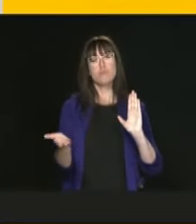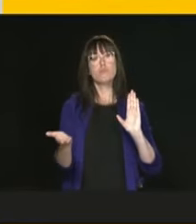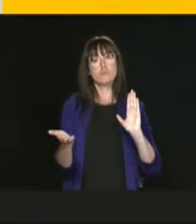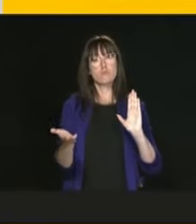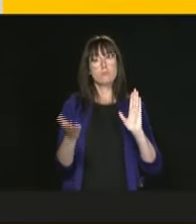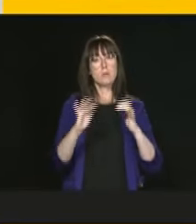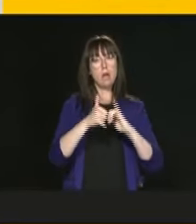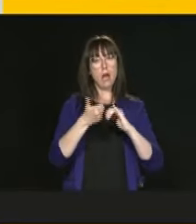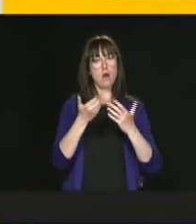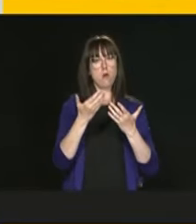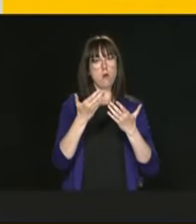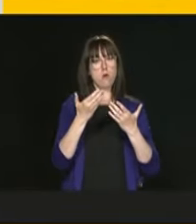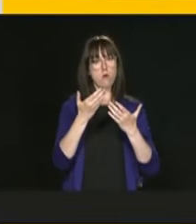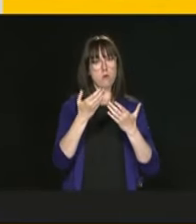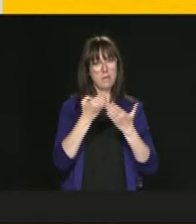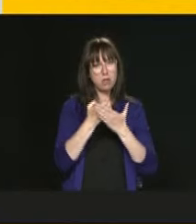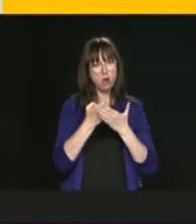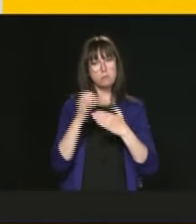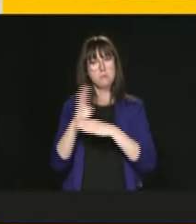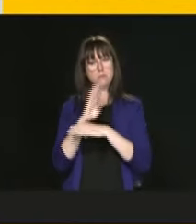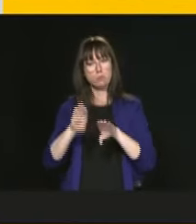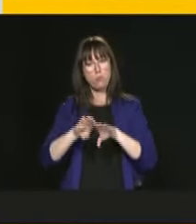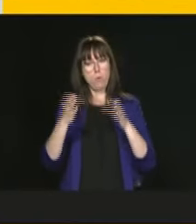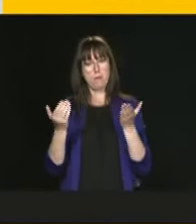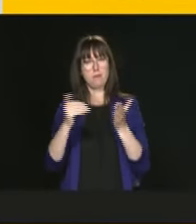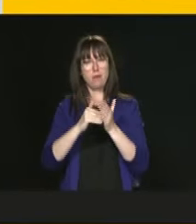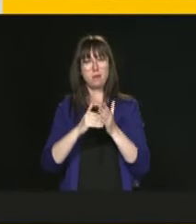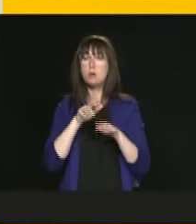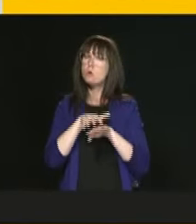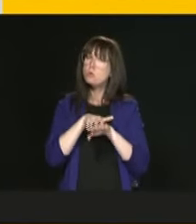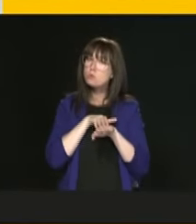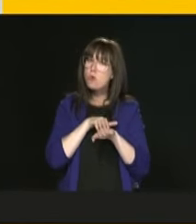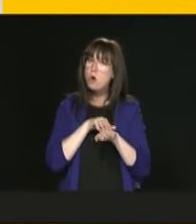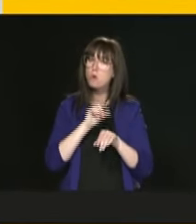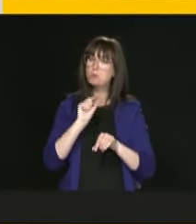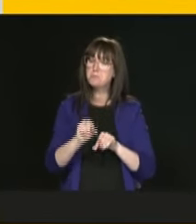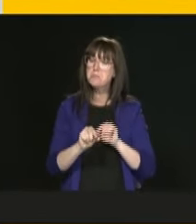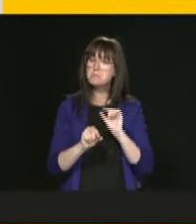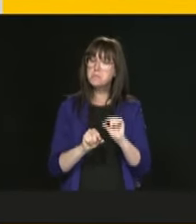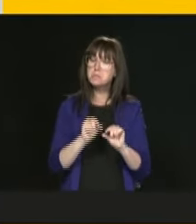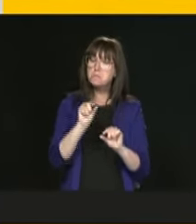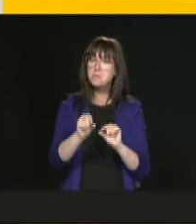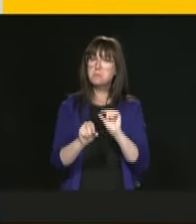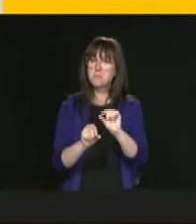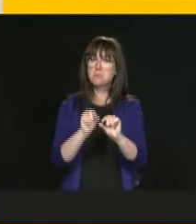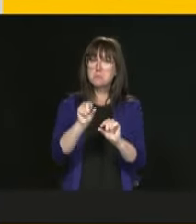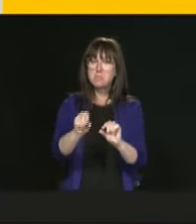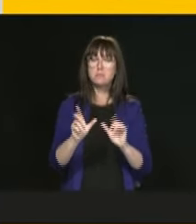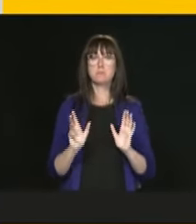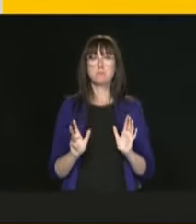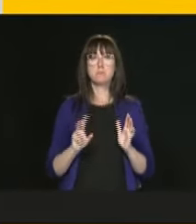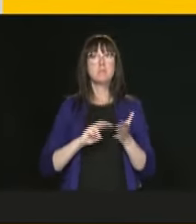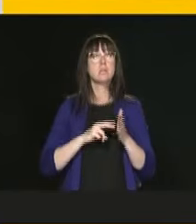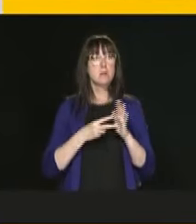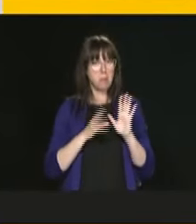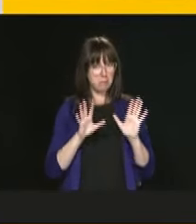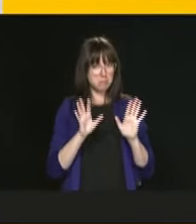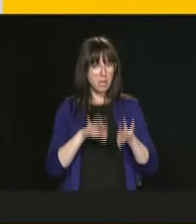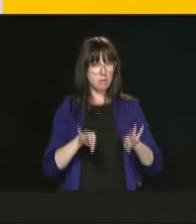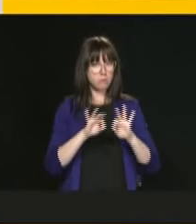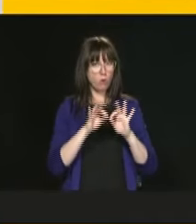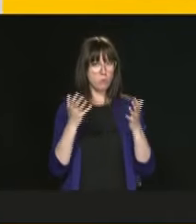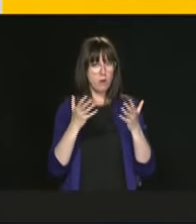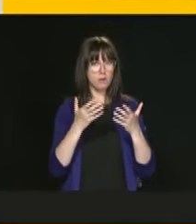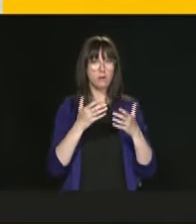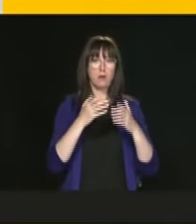a gradual manner and based on good vigilance. And at the same time, we need to have enough protective equipment